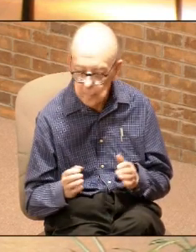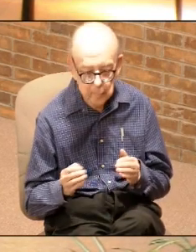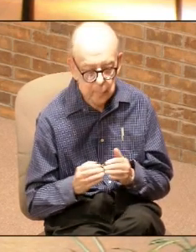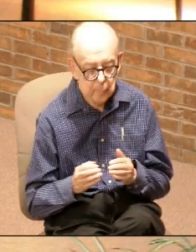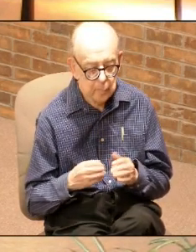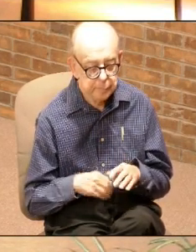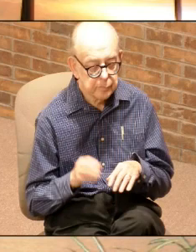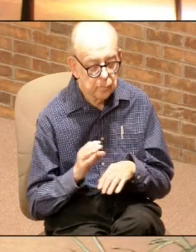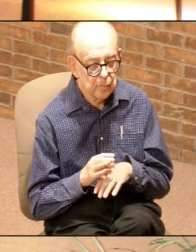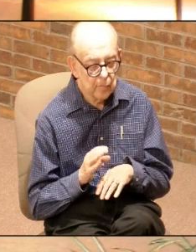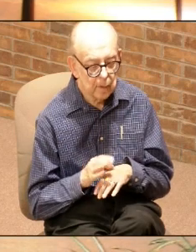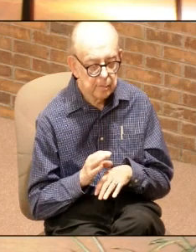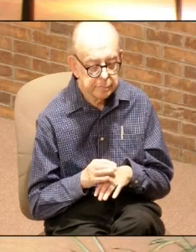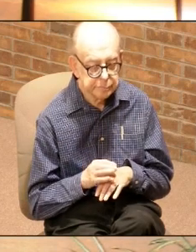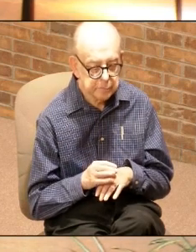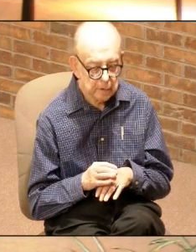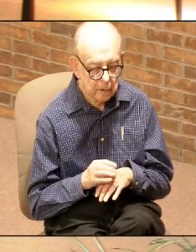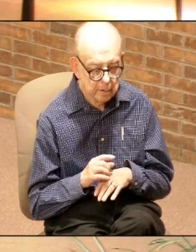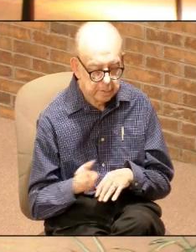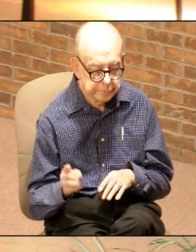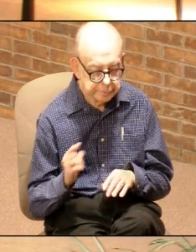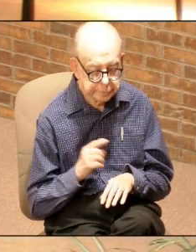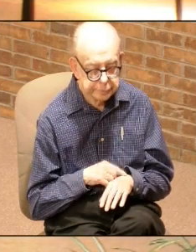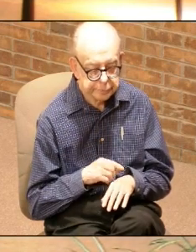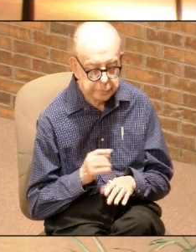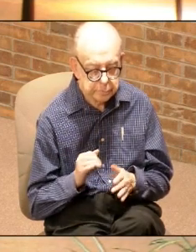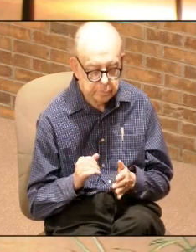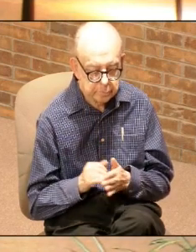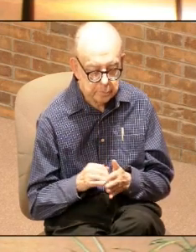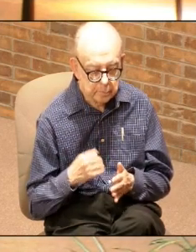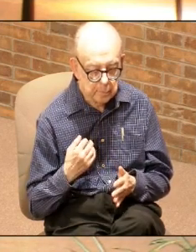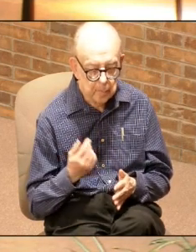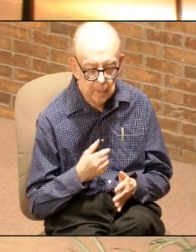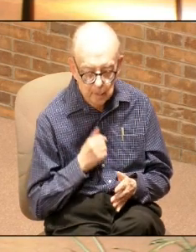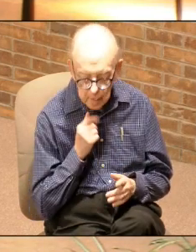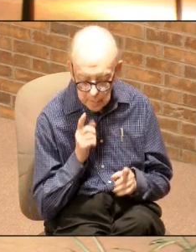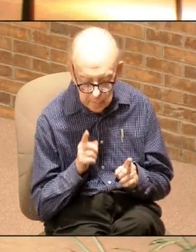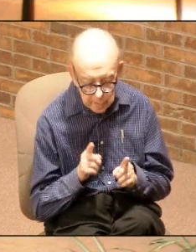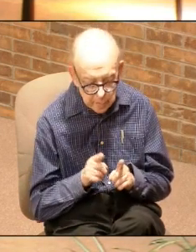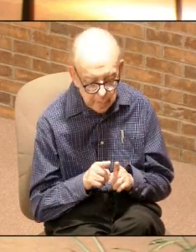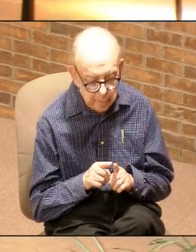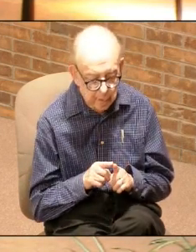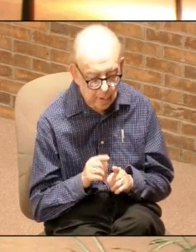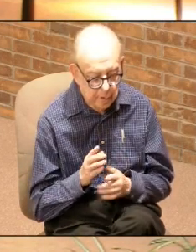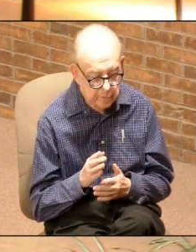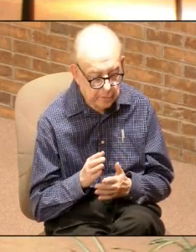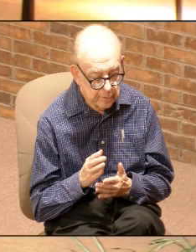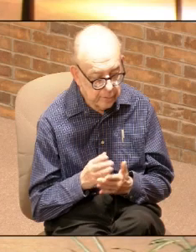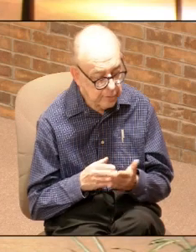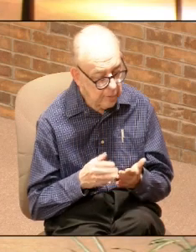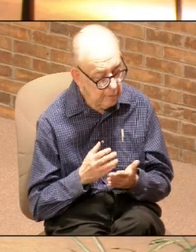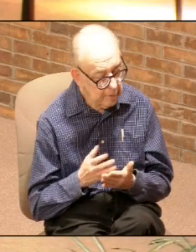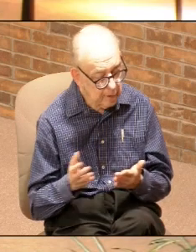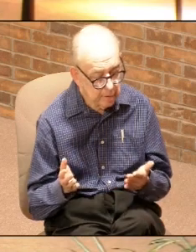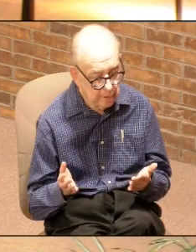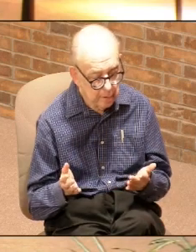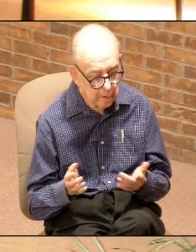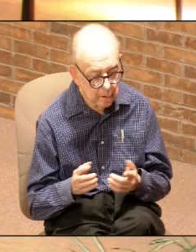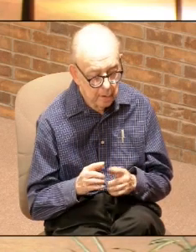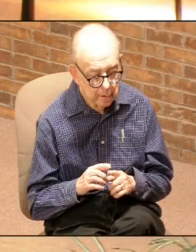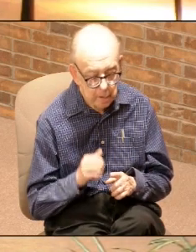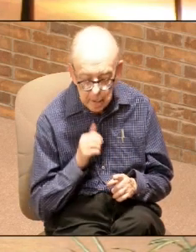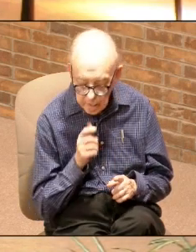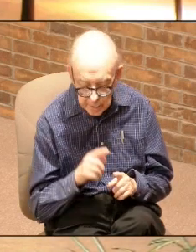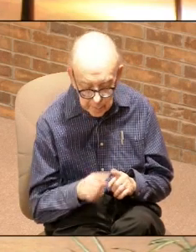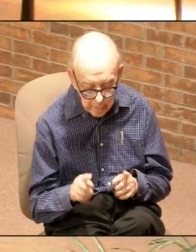even in the church, there are times that we're not going to agree on some things. But that